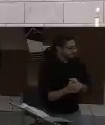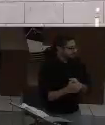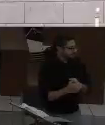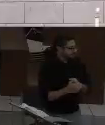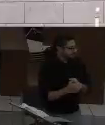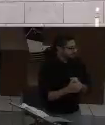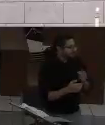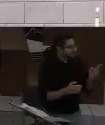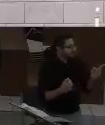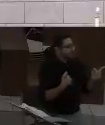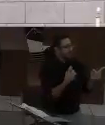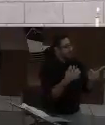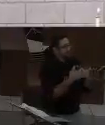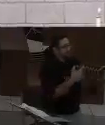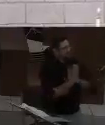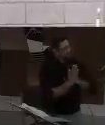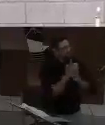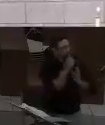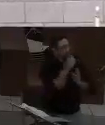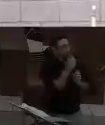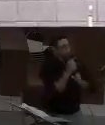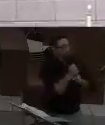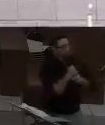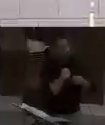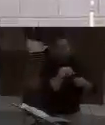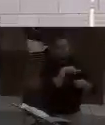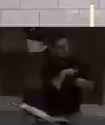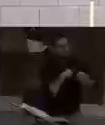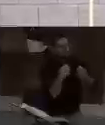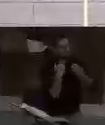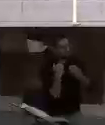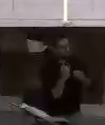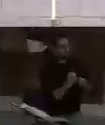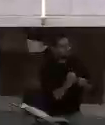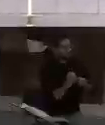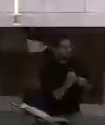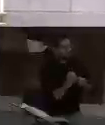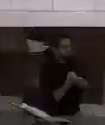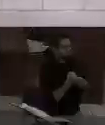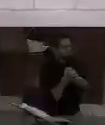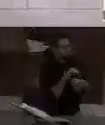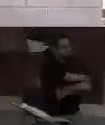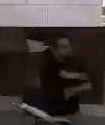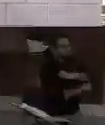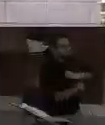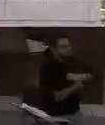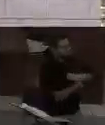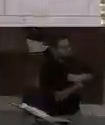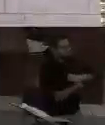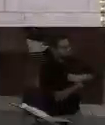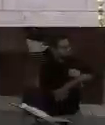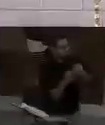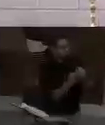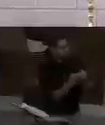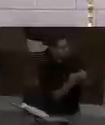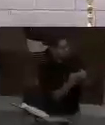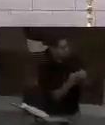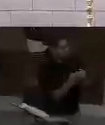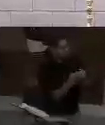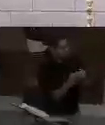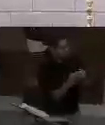So we ask that you would center us on that strong foundation, that foundation of your character,